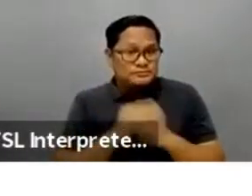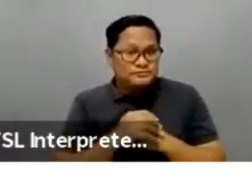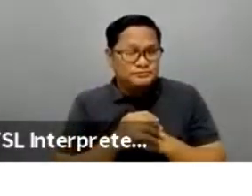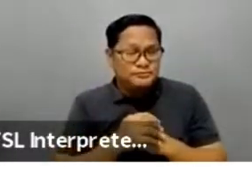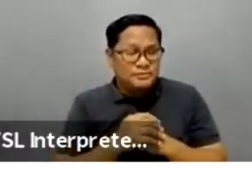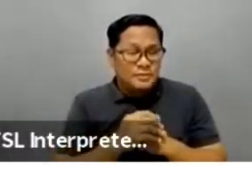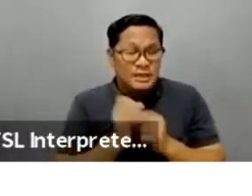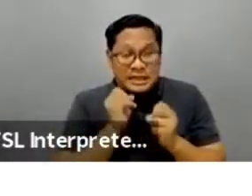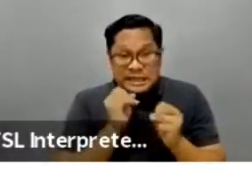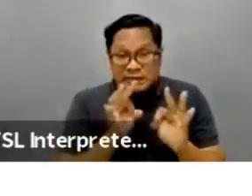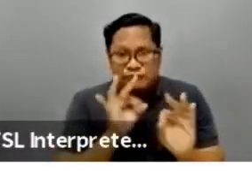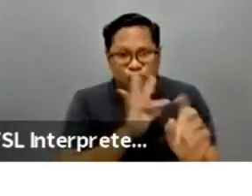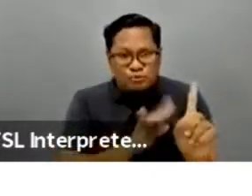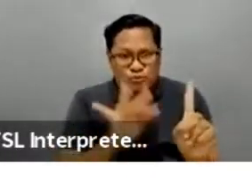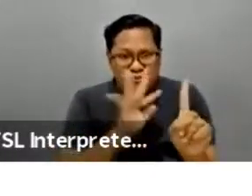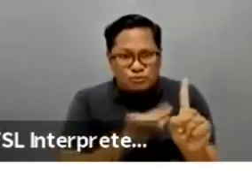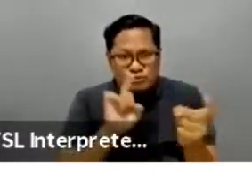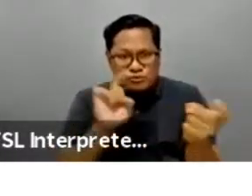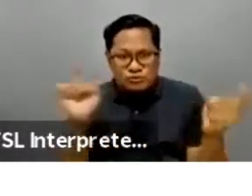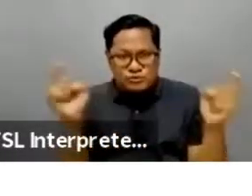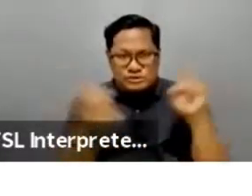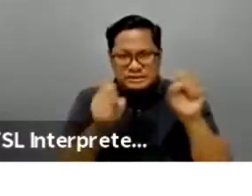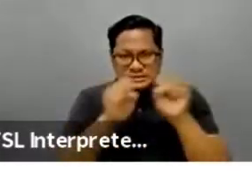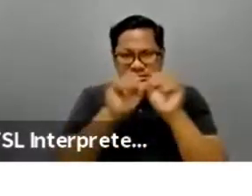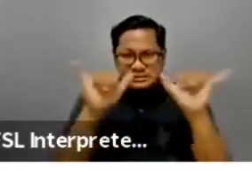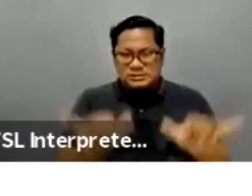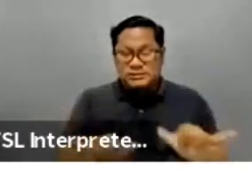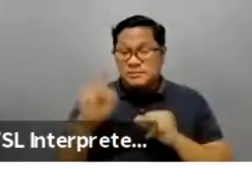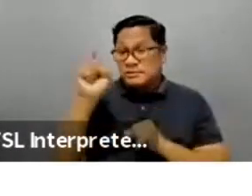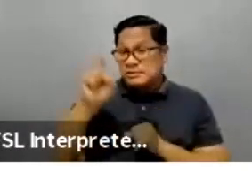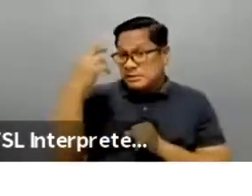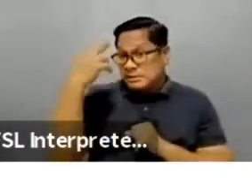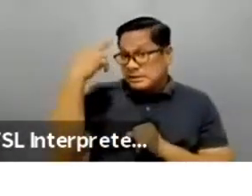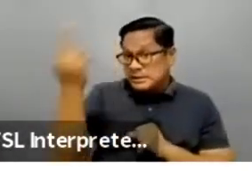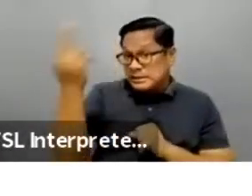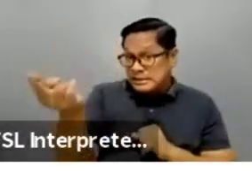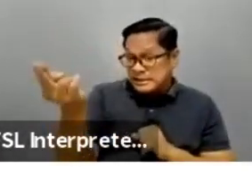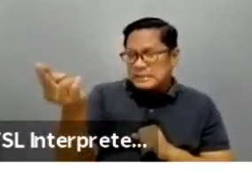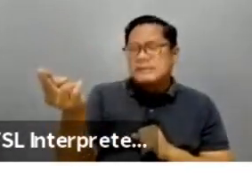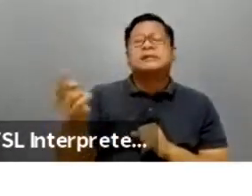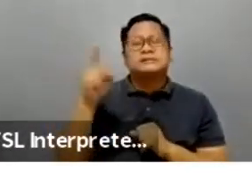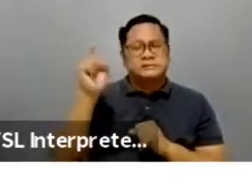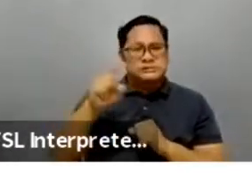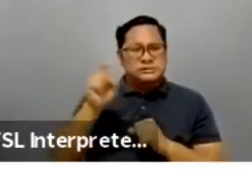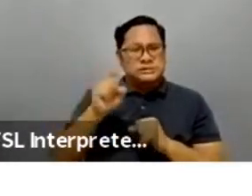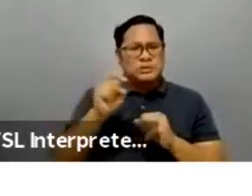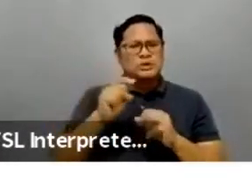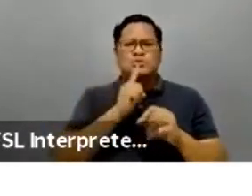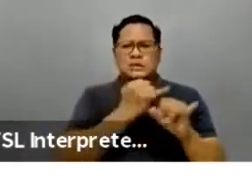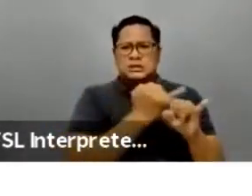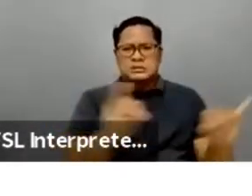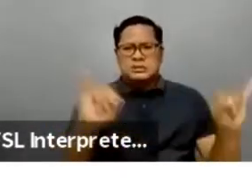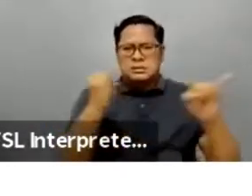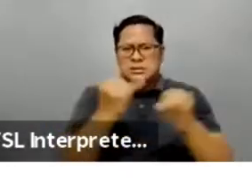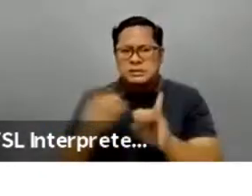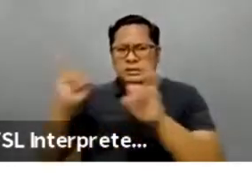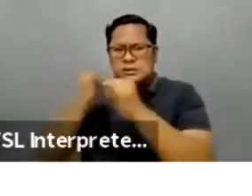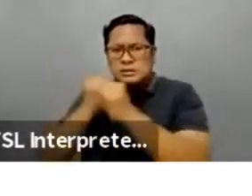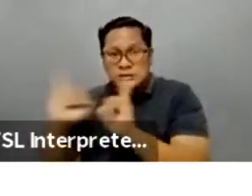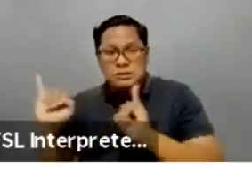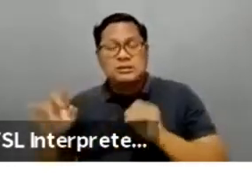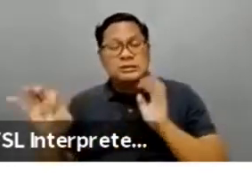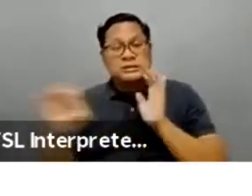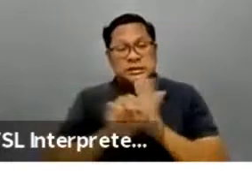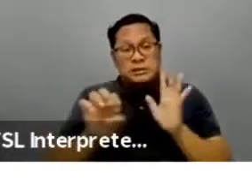If you're going to change anything in the system, you have to realize that things are interdependent. So, for